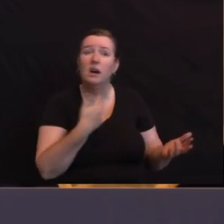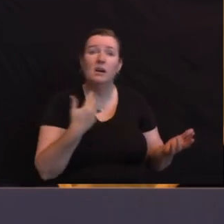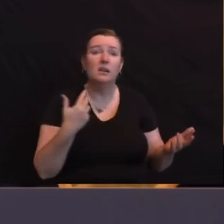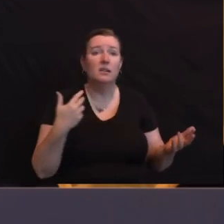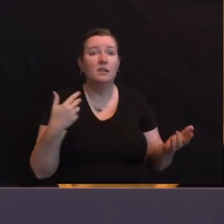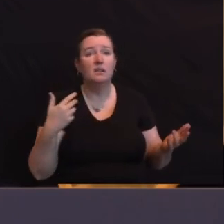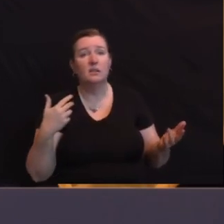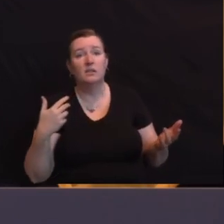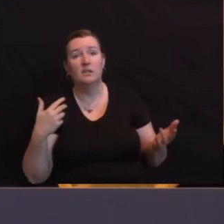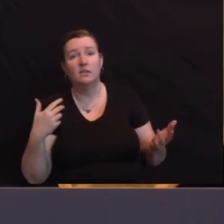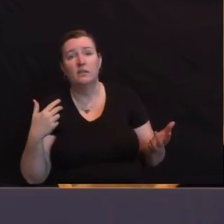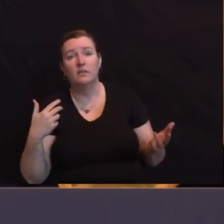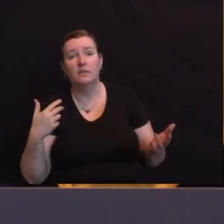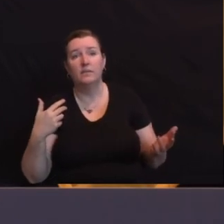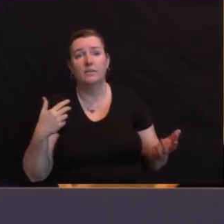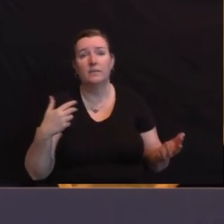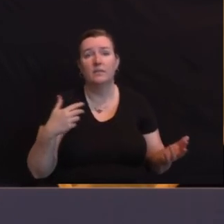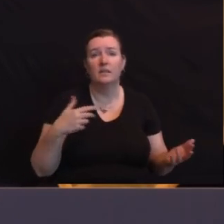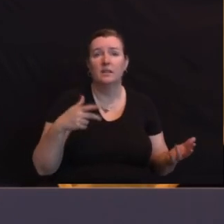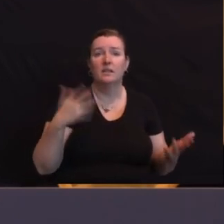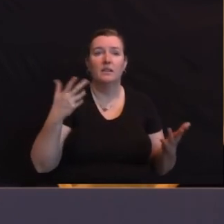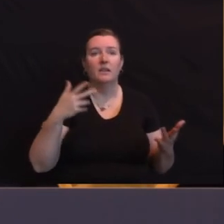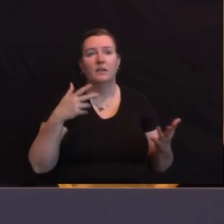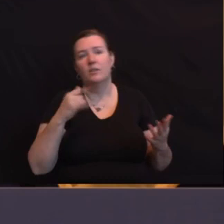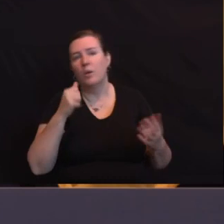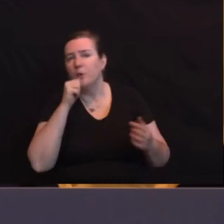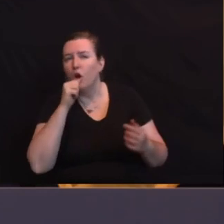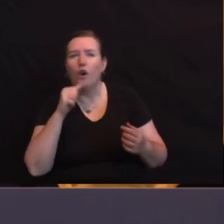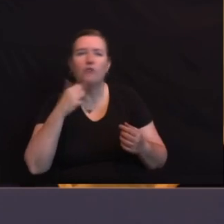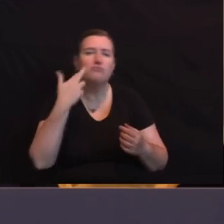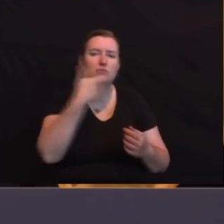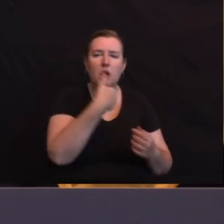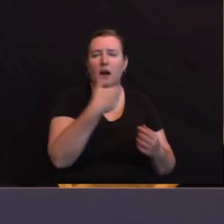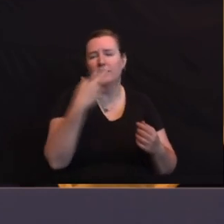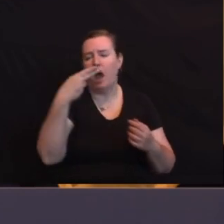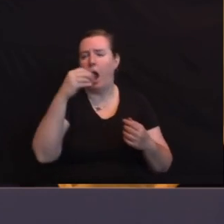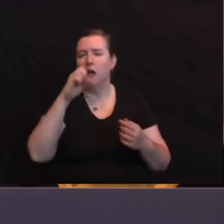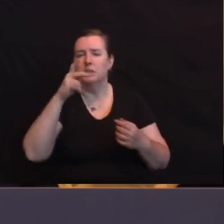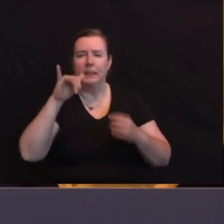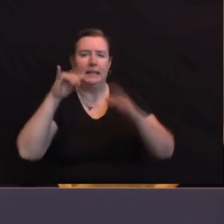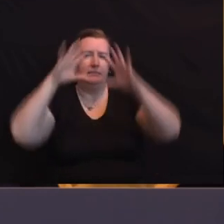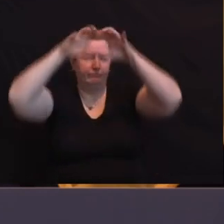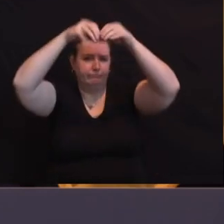business sectors, that's at the top of the list of those that have been clobbered.